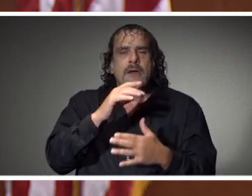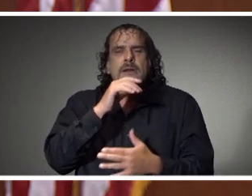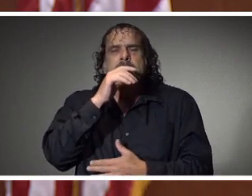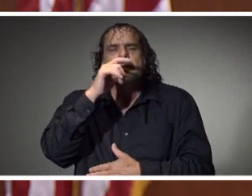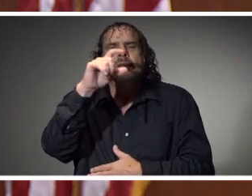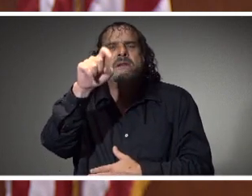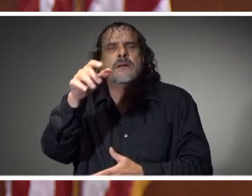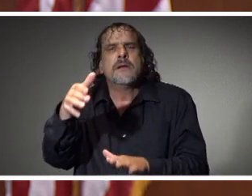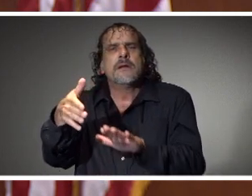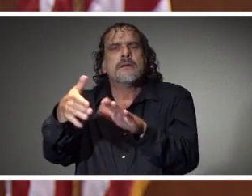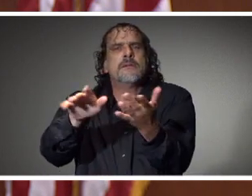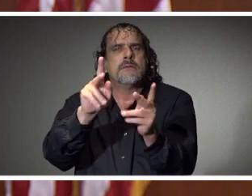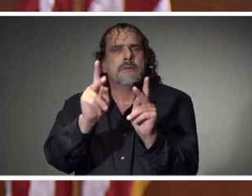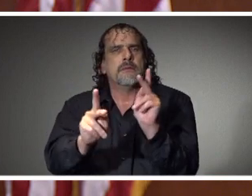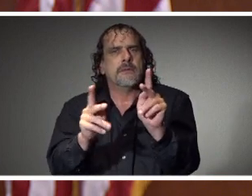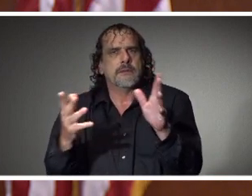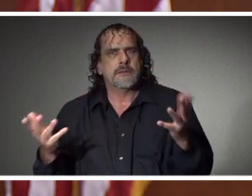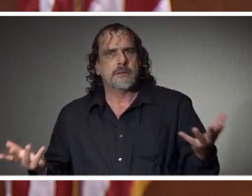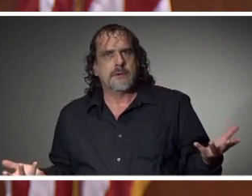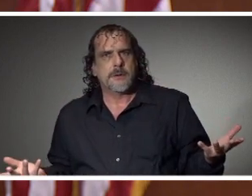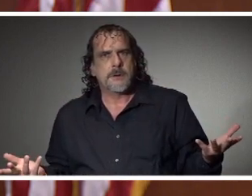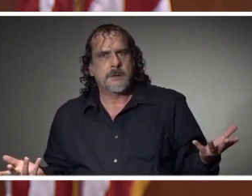deaths.